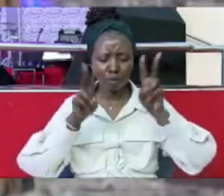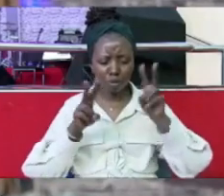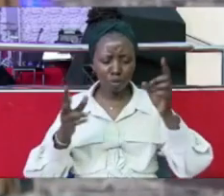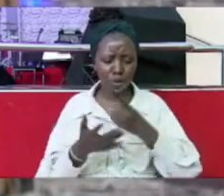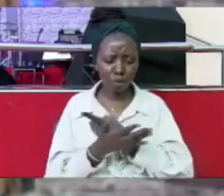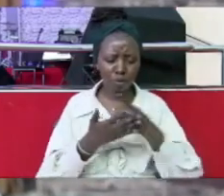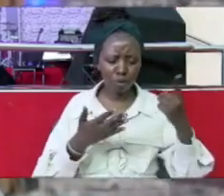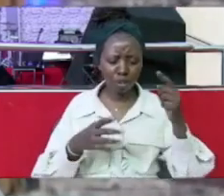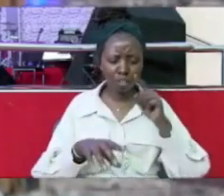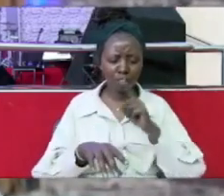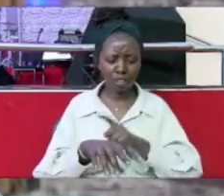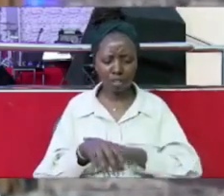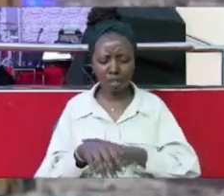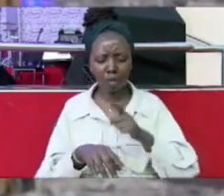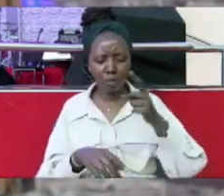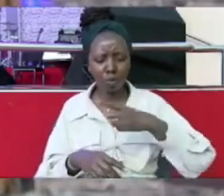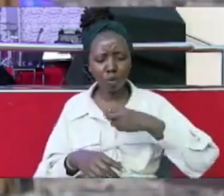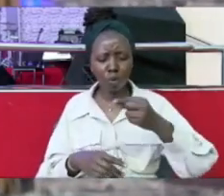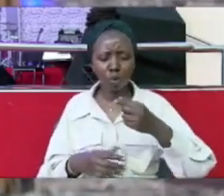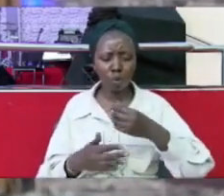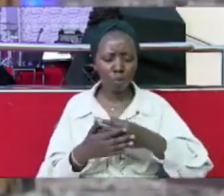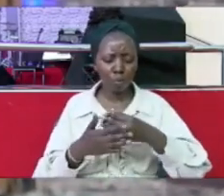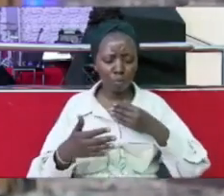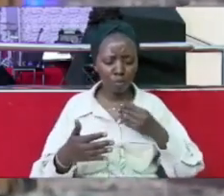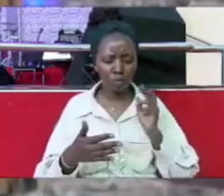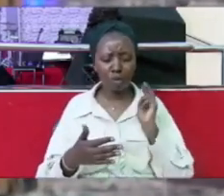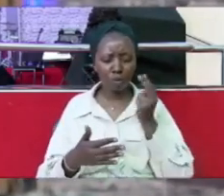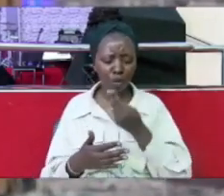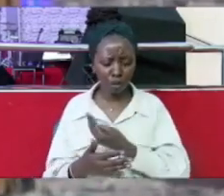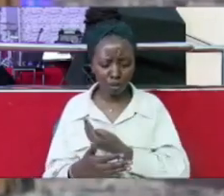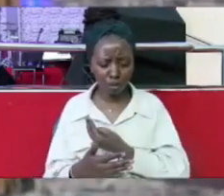Even as you go before us and be our rear guard.